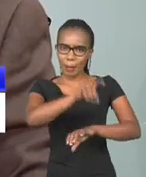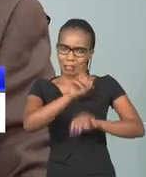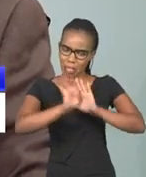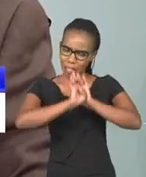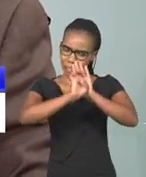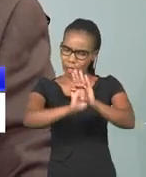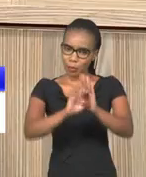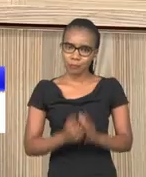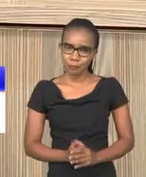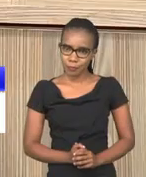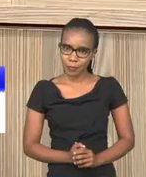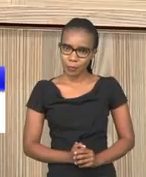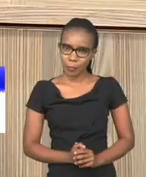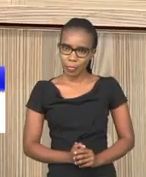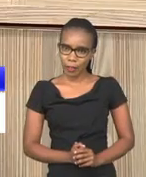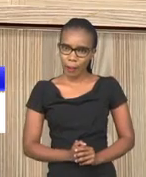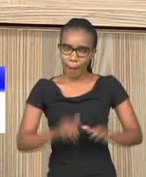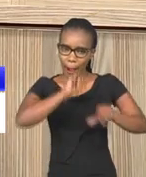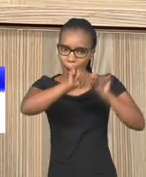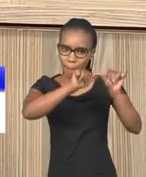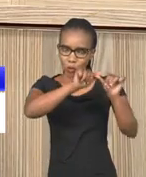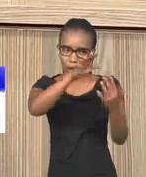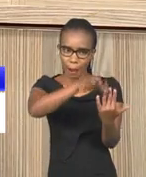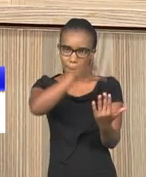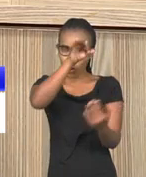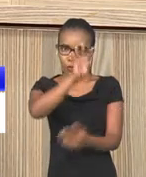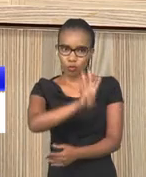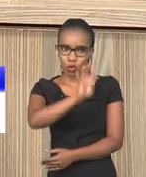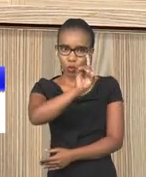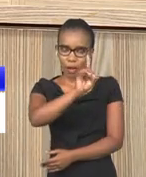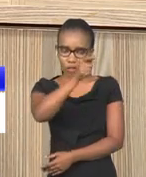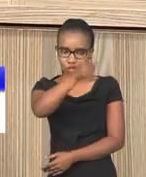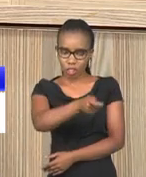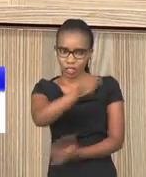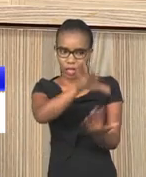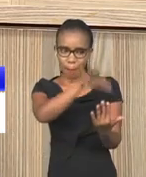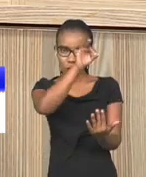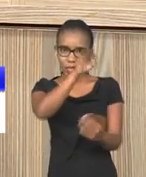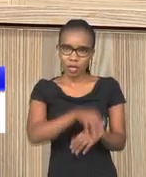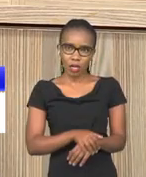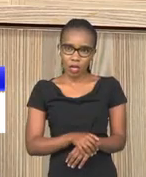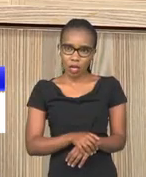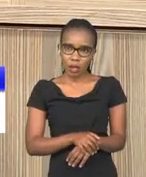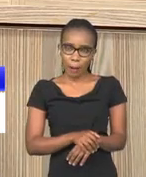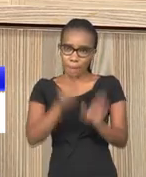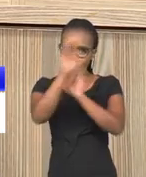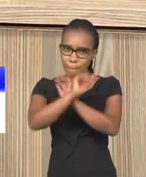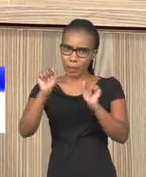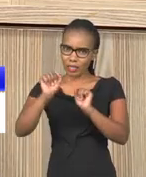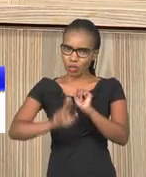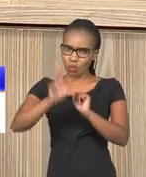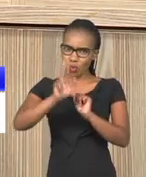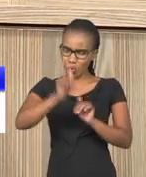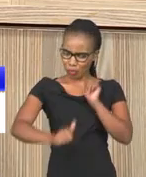examples. On the question of the appointment of 41 judges whom the president has